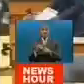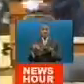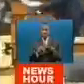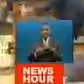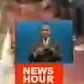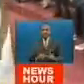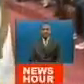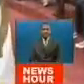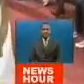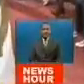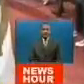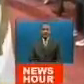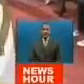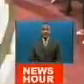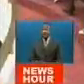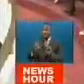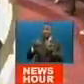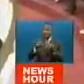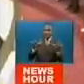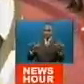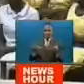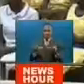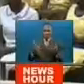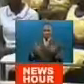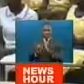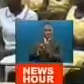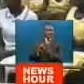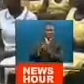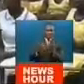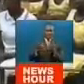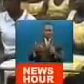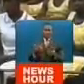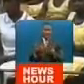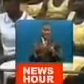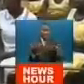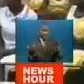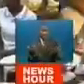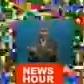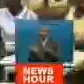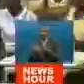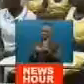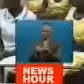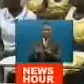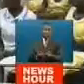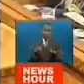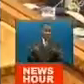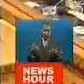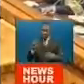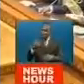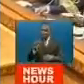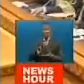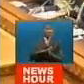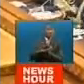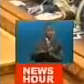consideration. Setbacks in the education sector, such as lack of infrastructure to support the growing demand of secondary school